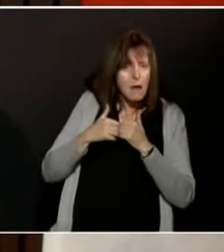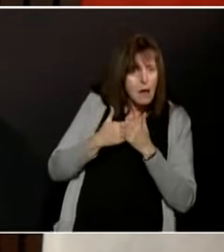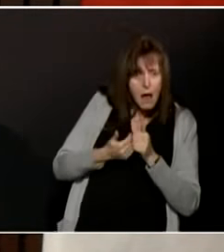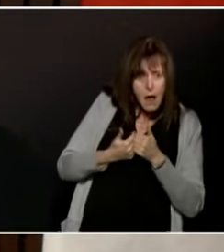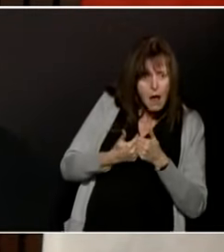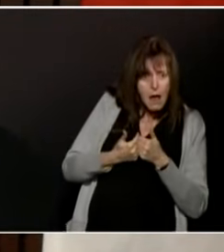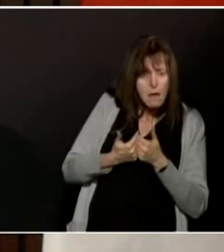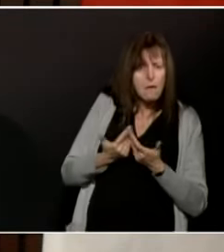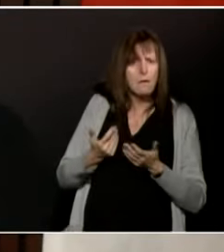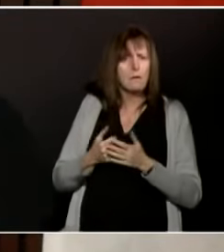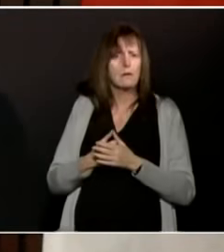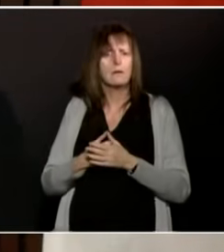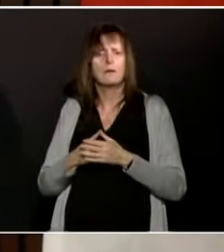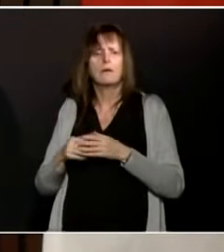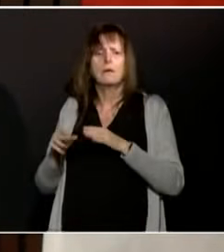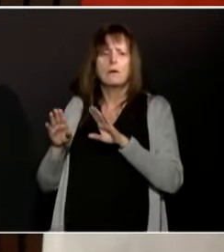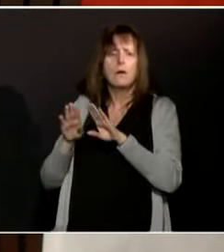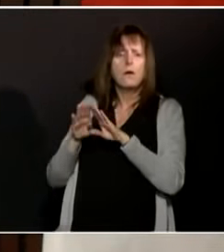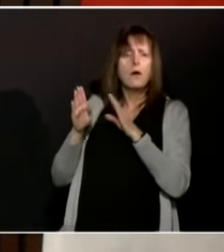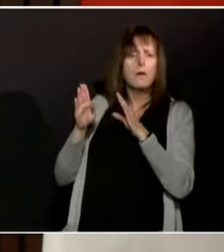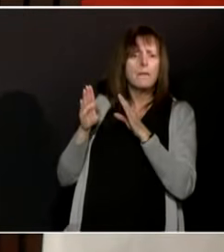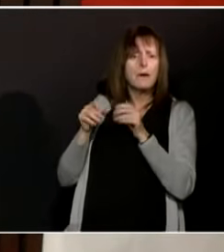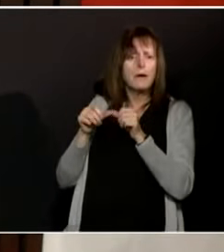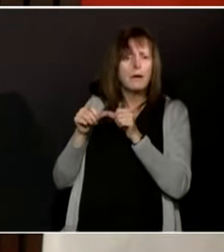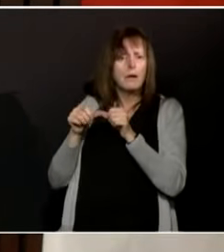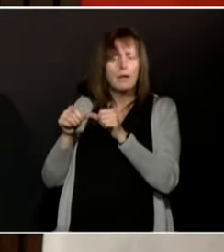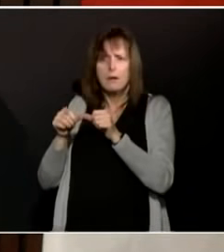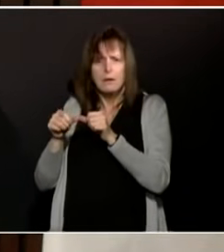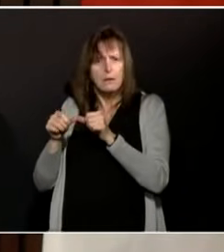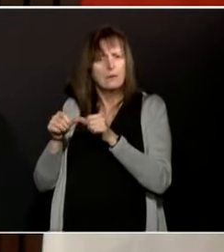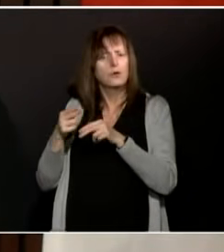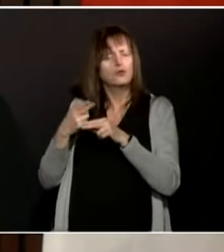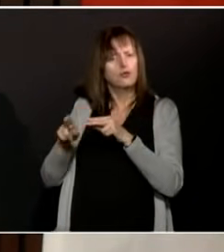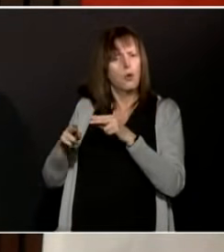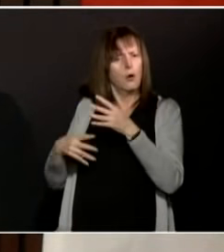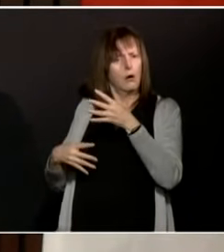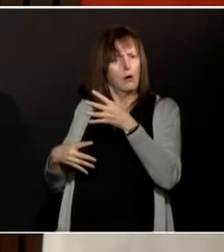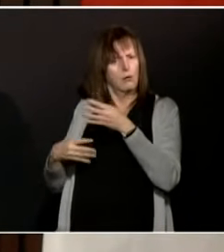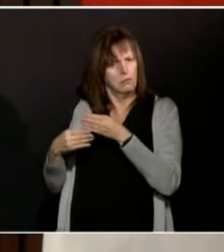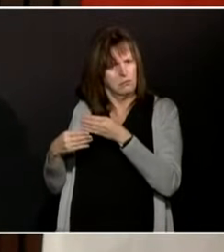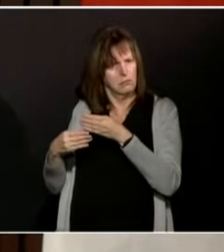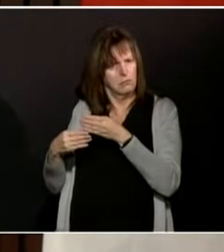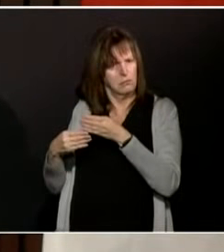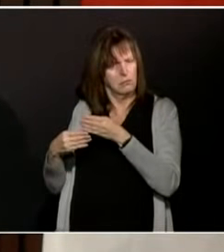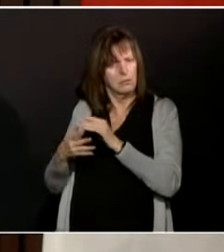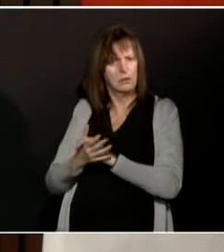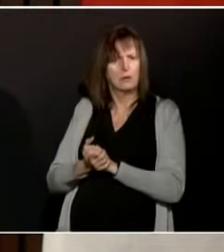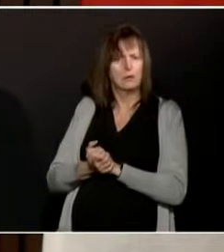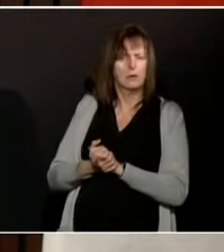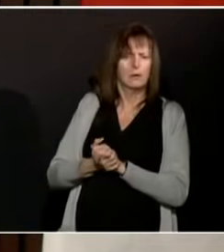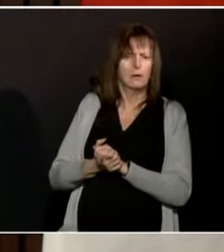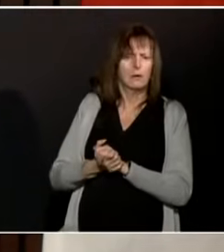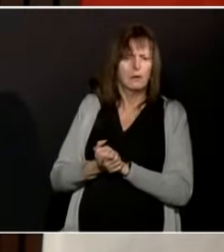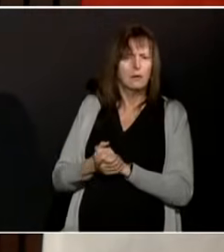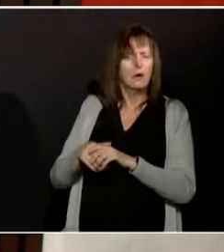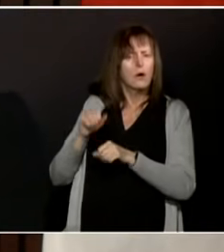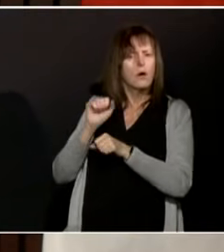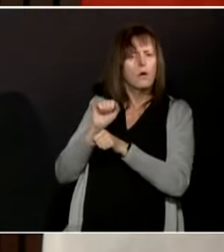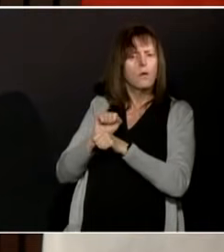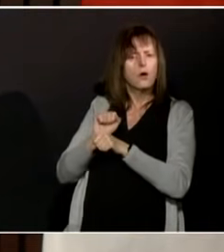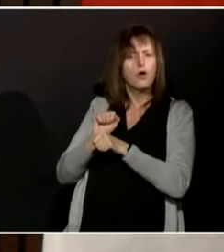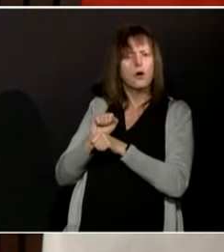as possible. Second, making sure that there's enforcement of safe workplace activities, that there's actually sort of observation to make